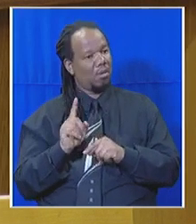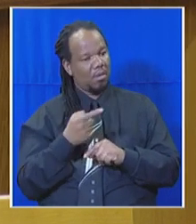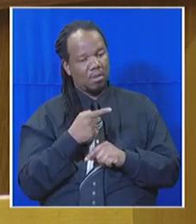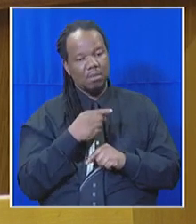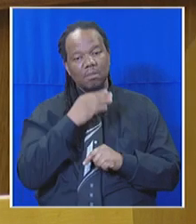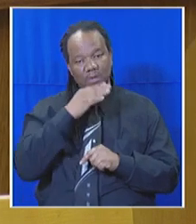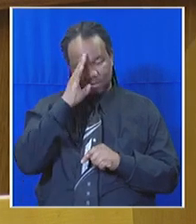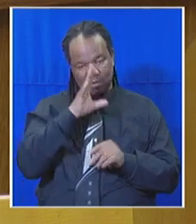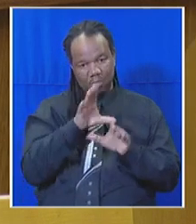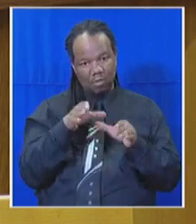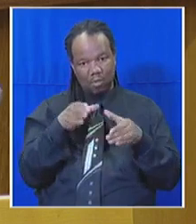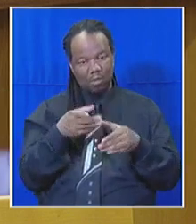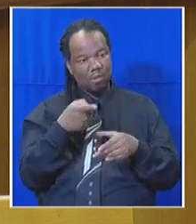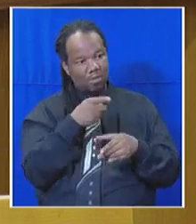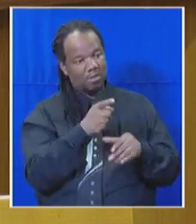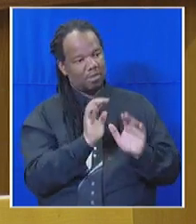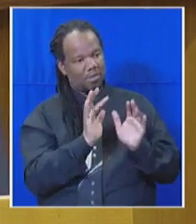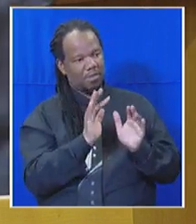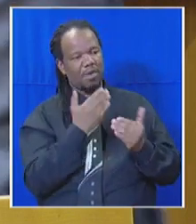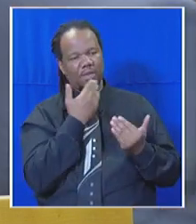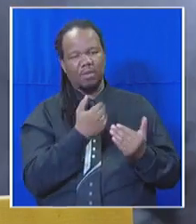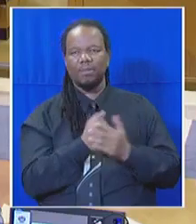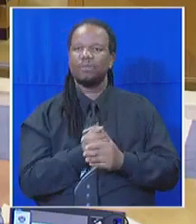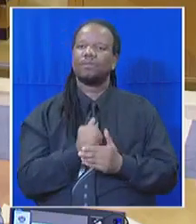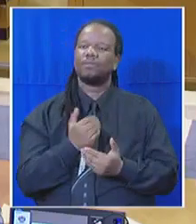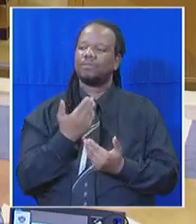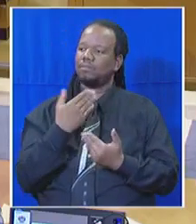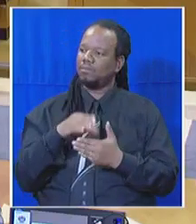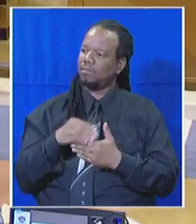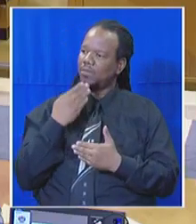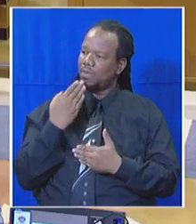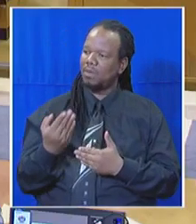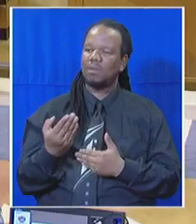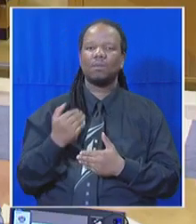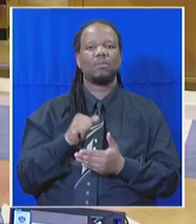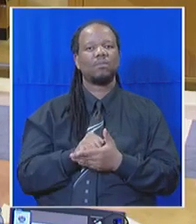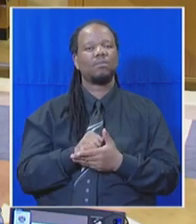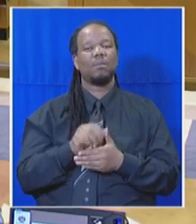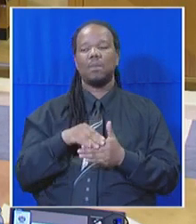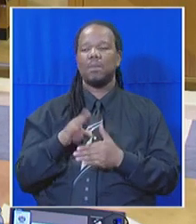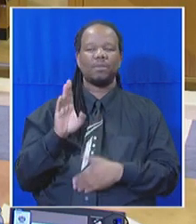are on correctional services. I thank you. Thank you, Honourable Member. Honourable Madisha.